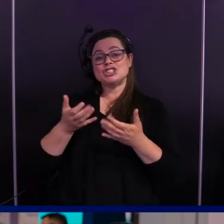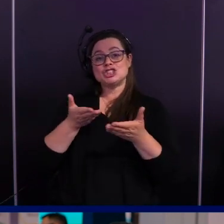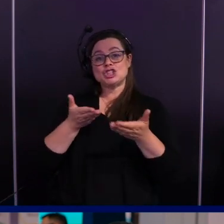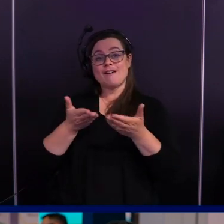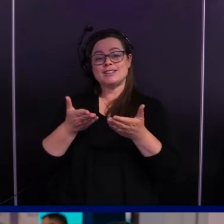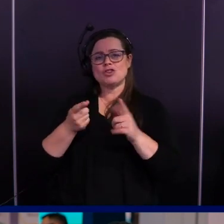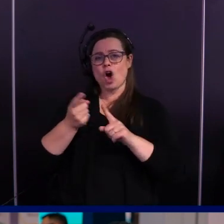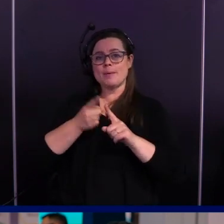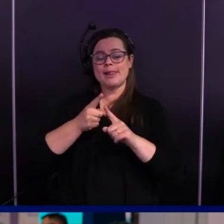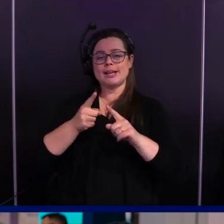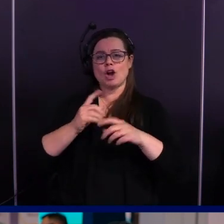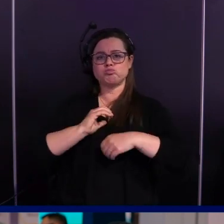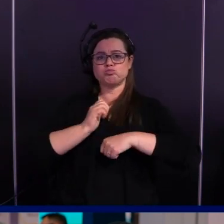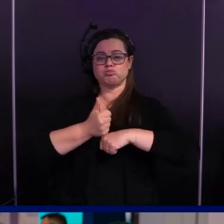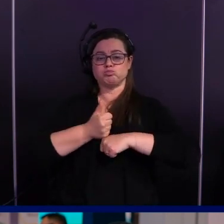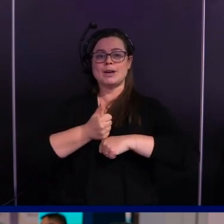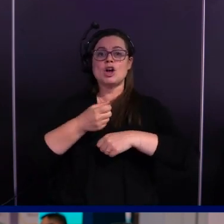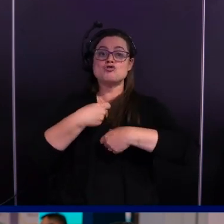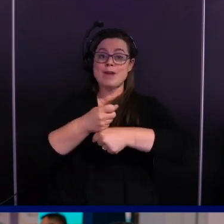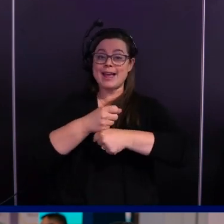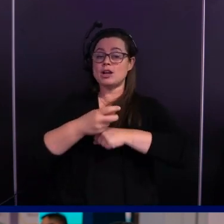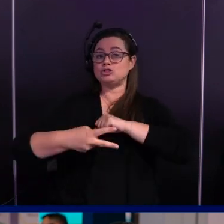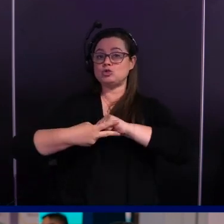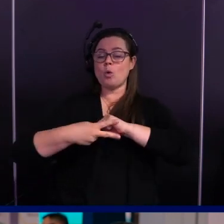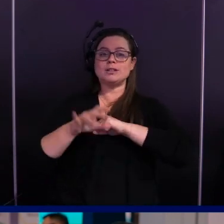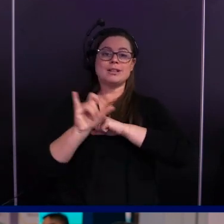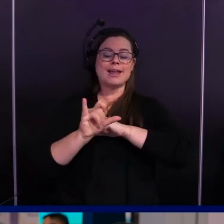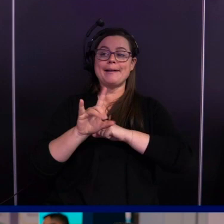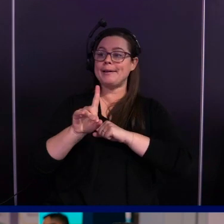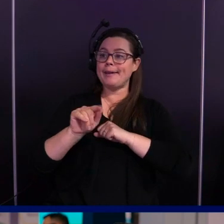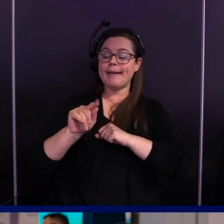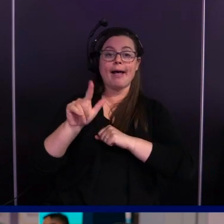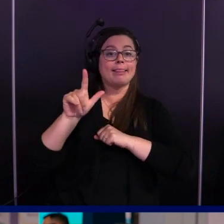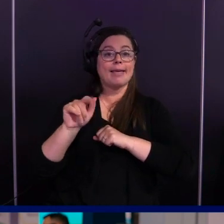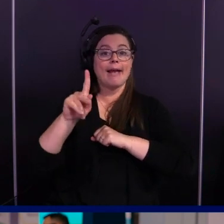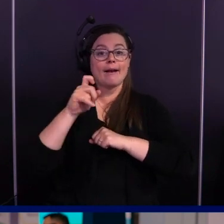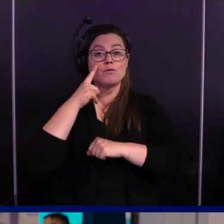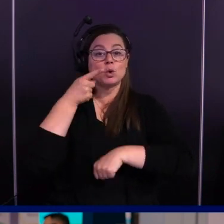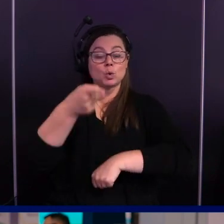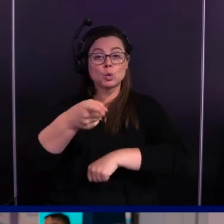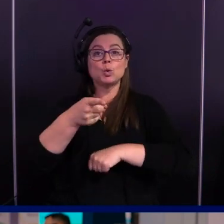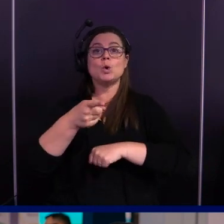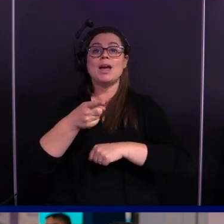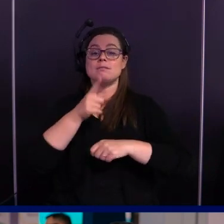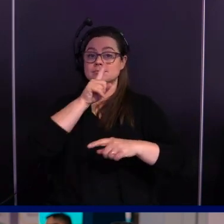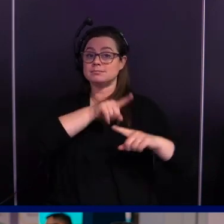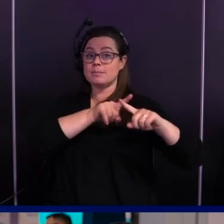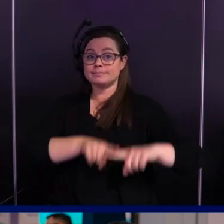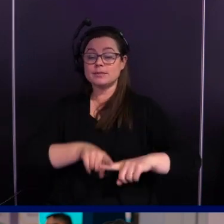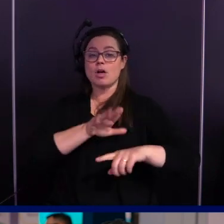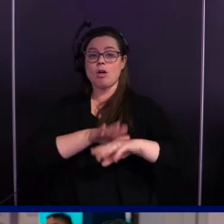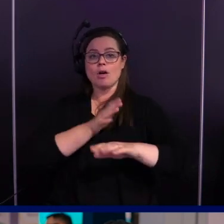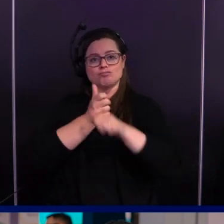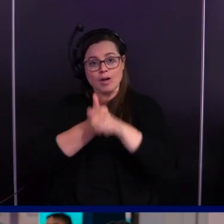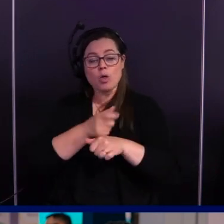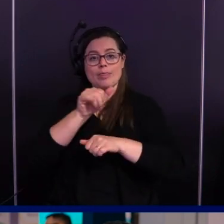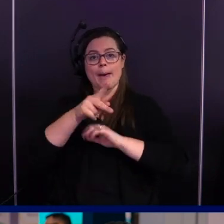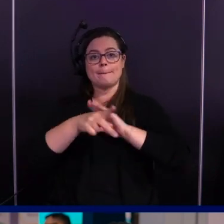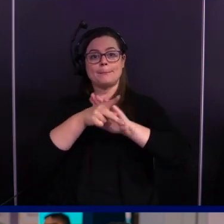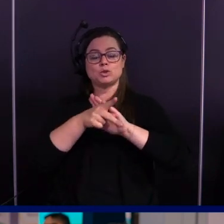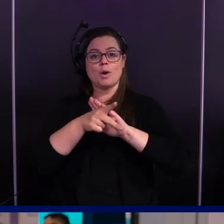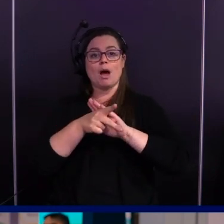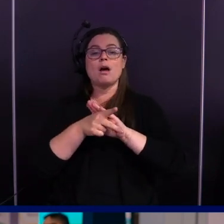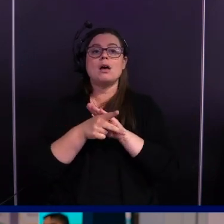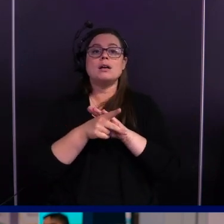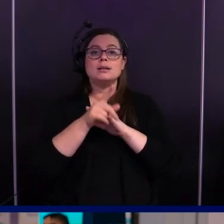a storage, like a data lake for you, and then at the end, right, based on the security persona, they can derive the insight